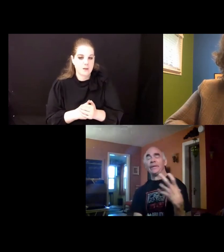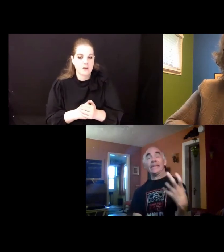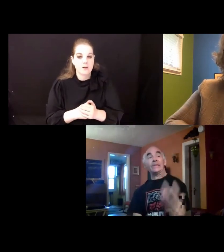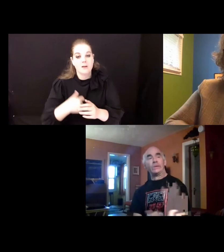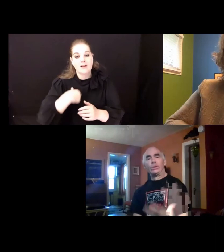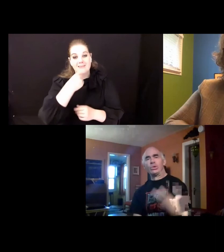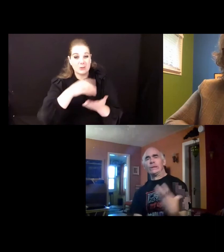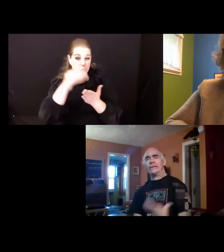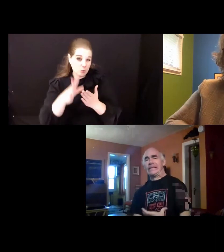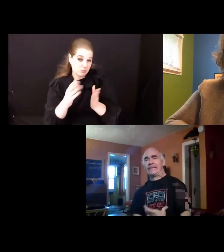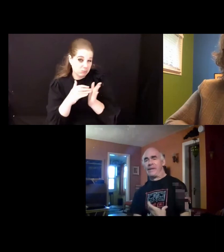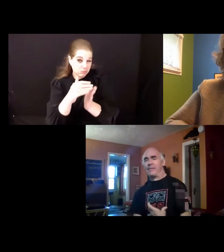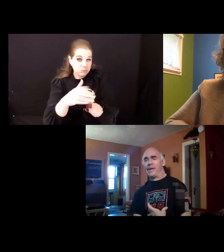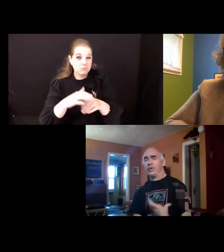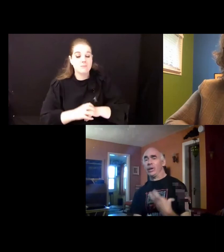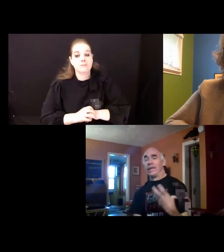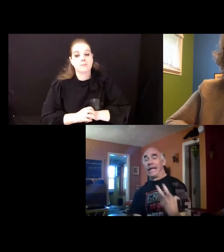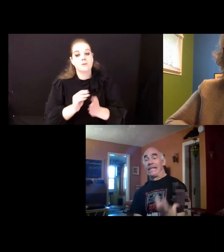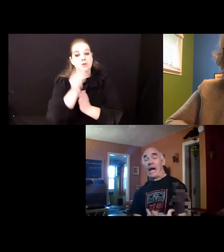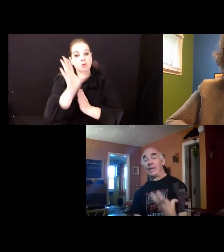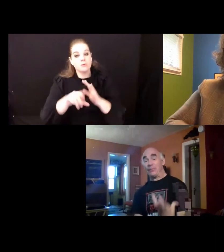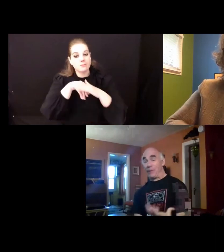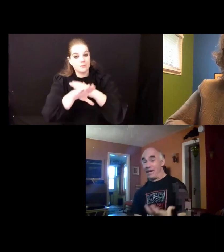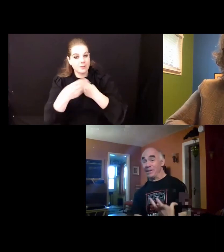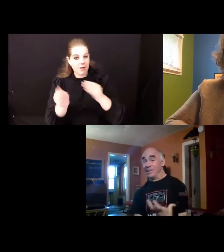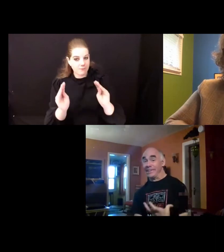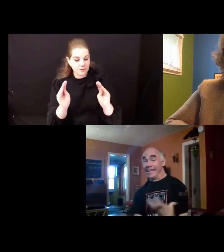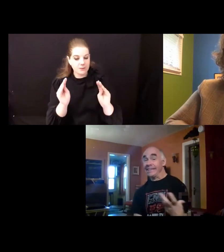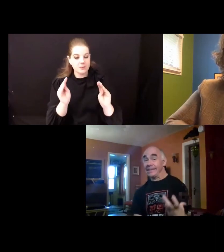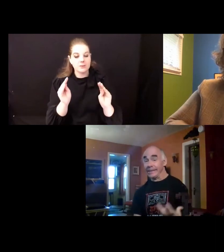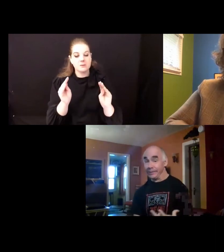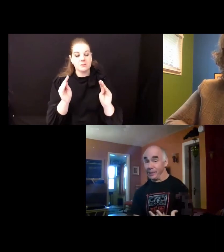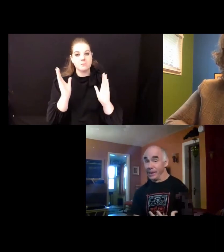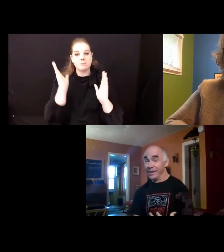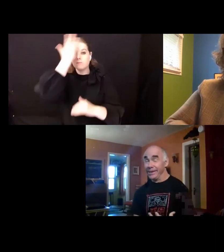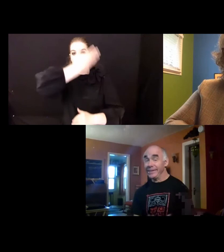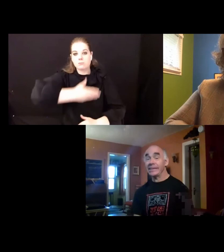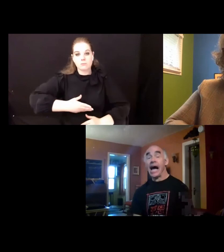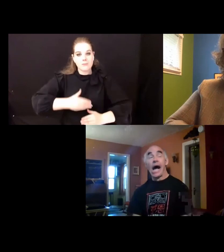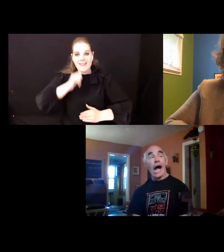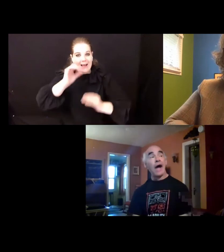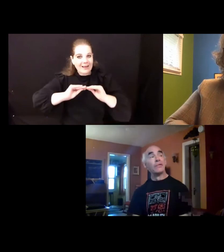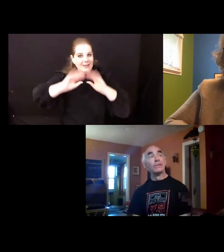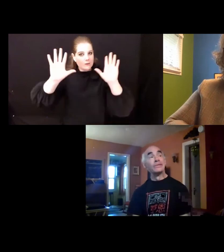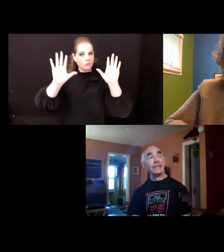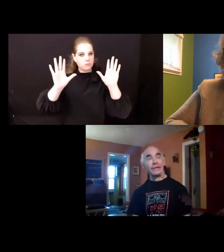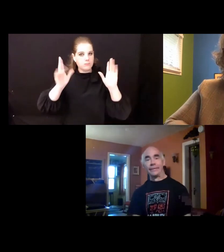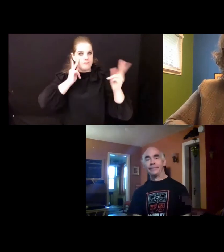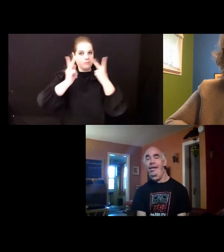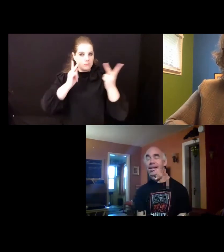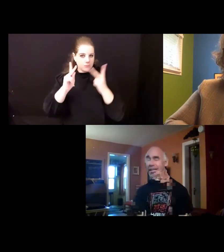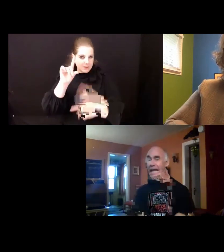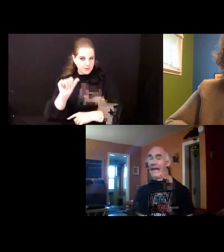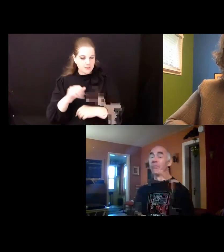that students that come in with non-apparent disabilities, I will tell